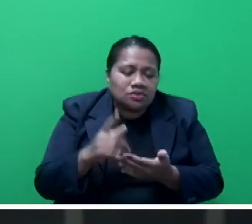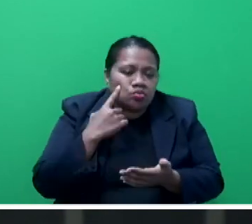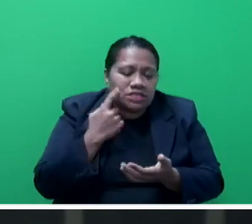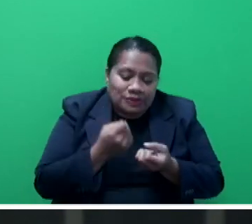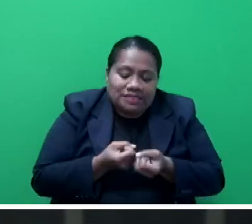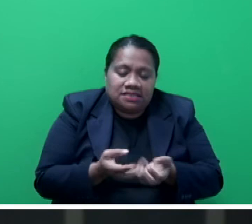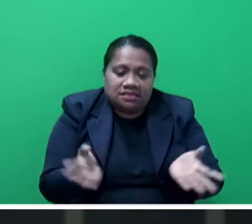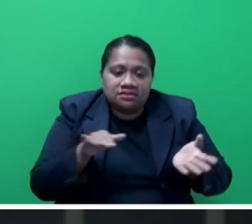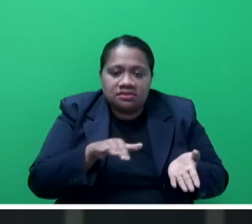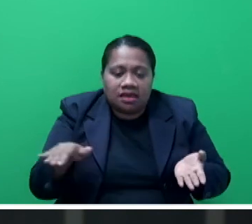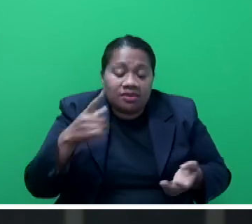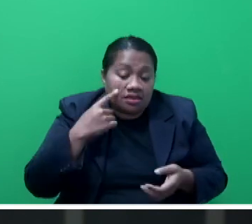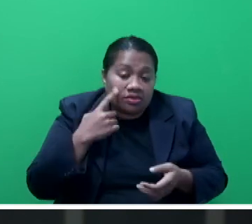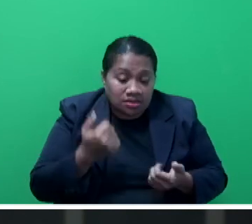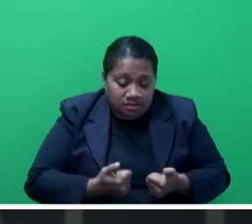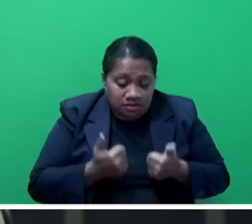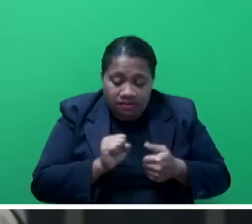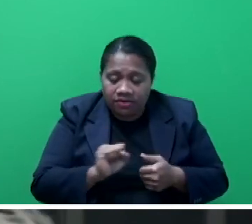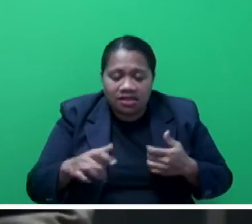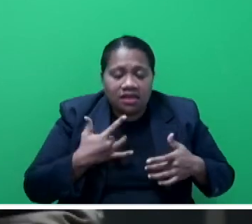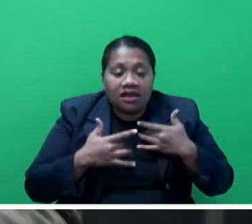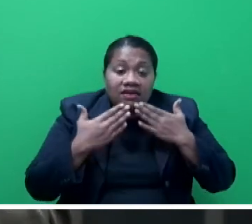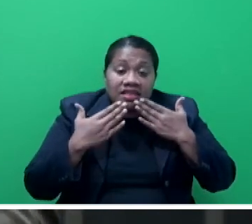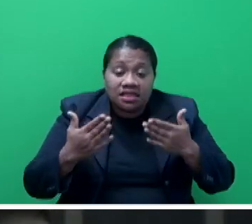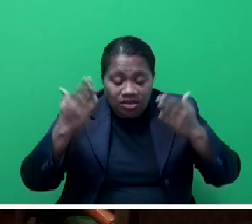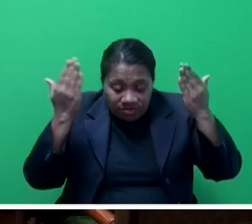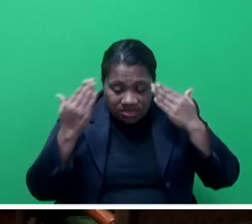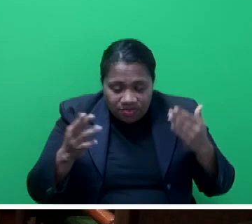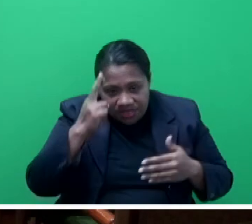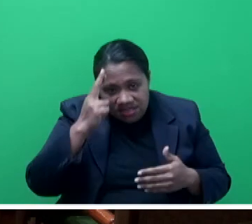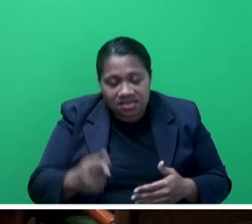is good for their lives on a daily basis. Thank you, Mr. Speaker, sir.